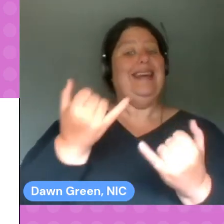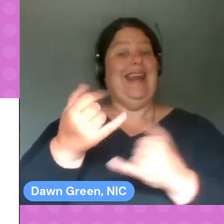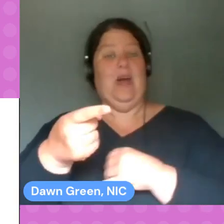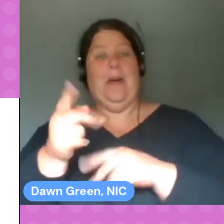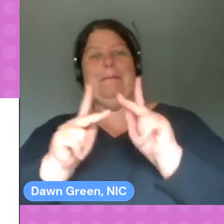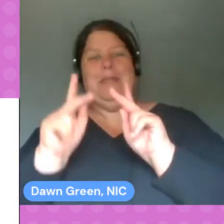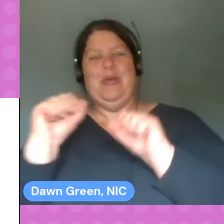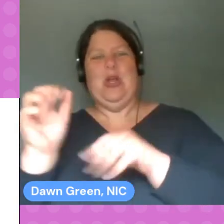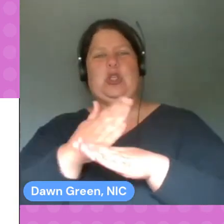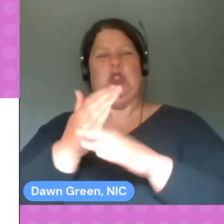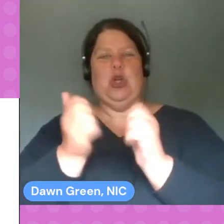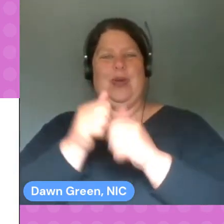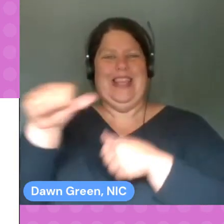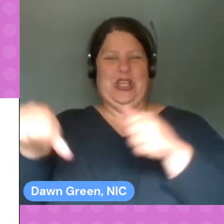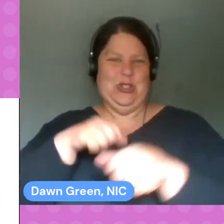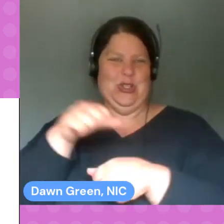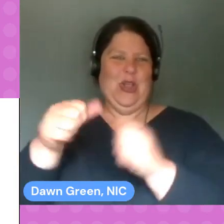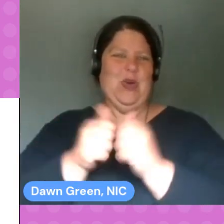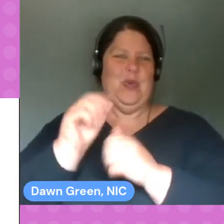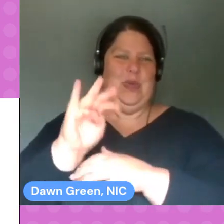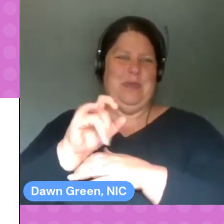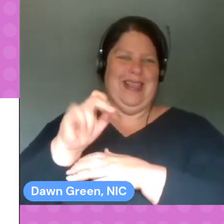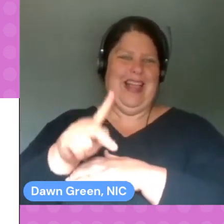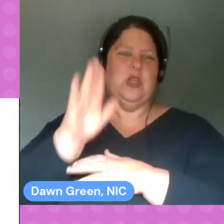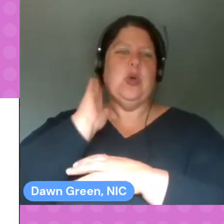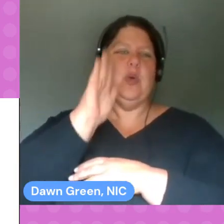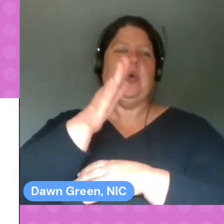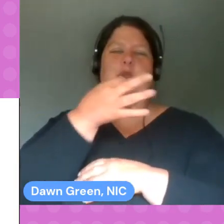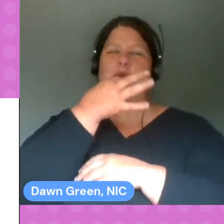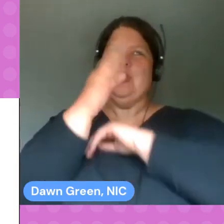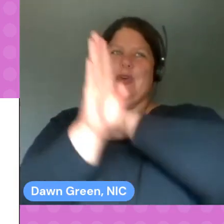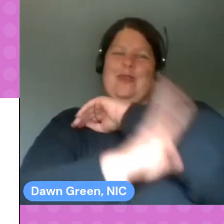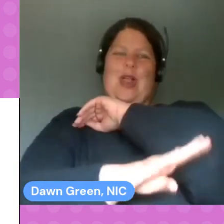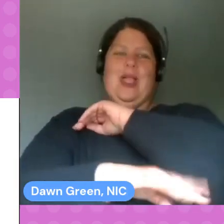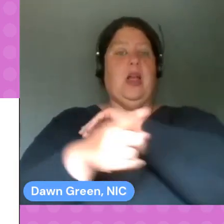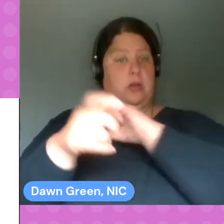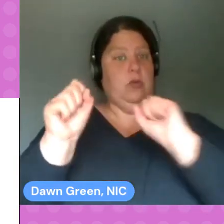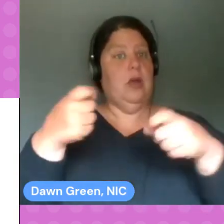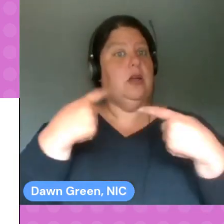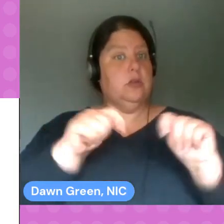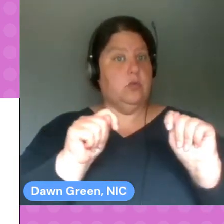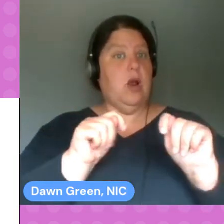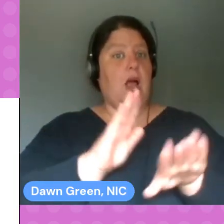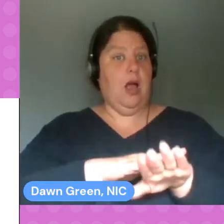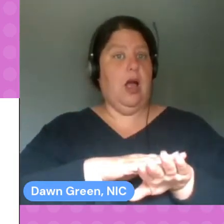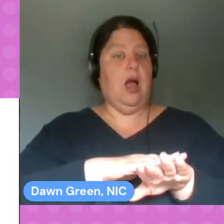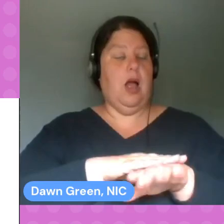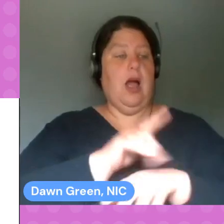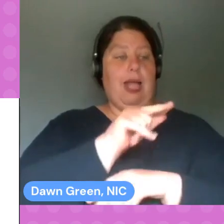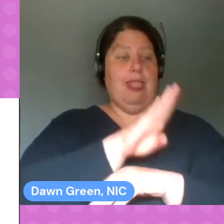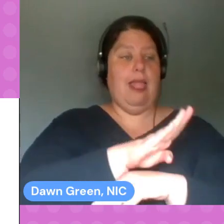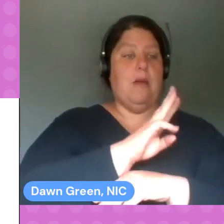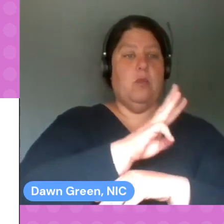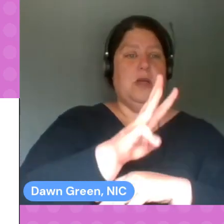face sensing blocks. So it's coming out this fall. Until then, you can still try it out on our Scratch Lab site